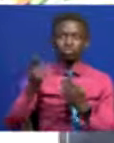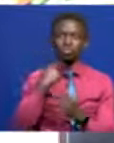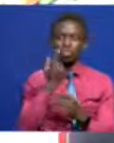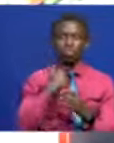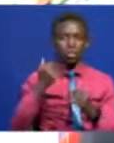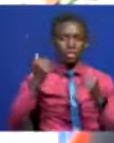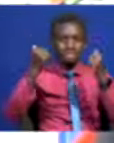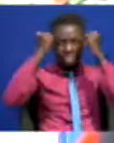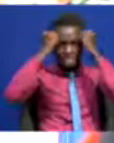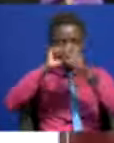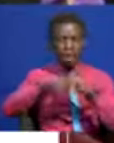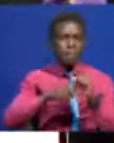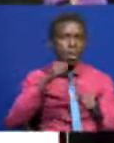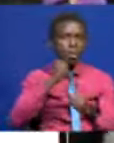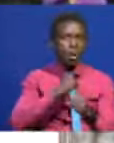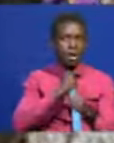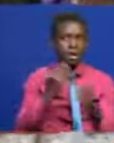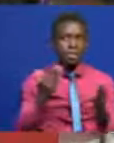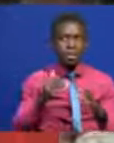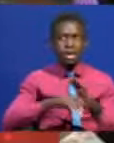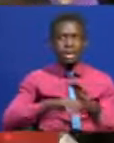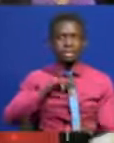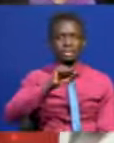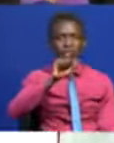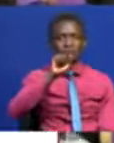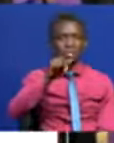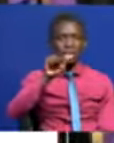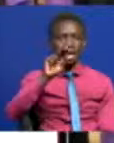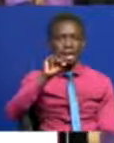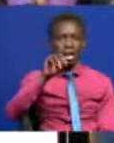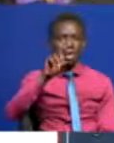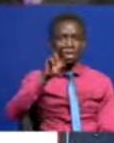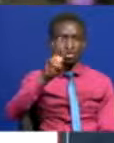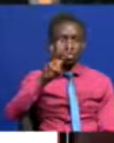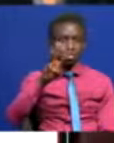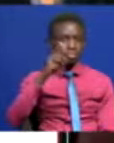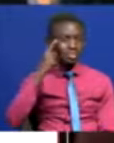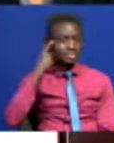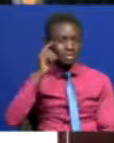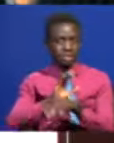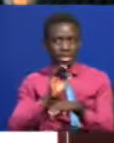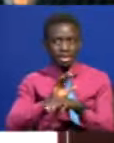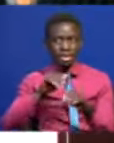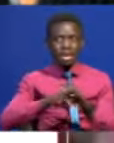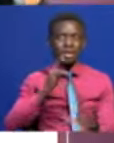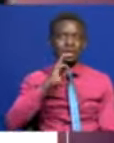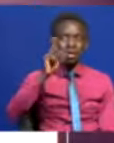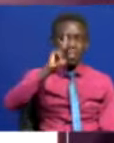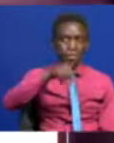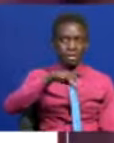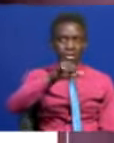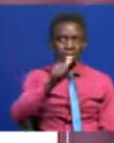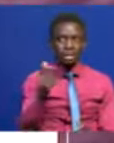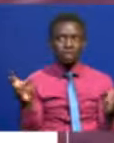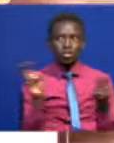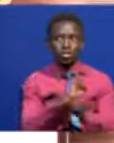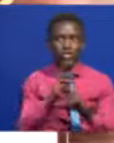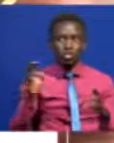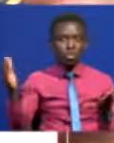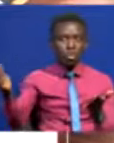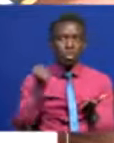wafanyakazi katika kanisa la St. Andrew's PCEA jijini Nairobi, huku wadau wakitoa wito kwa serikali kubuni nafasi za ajira kwa